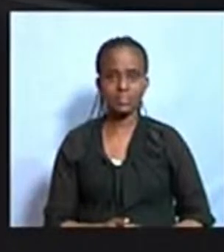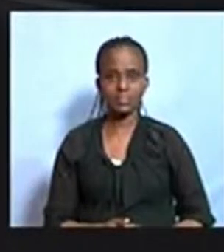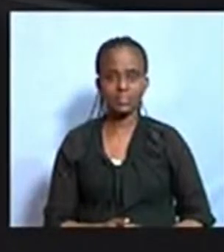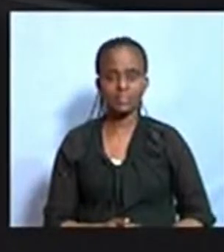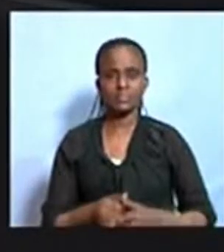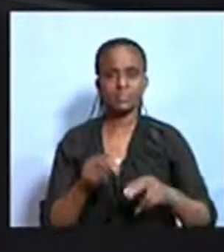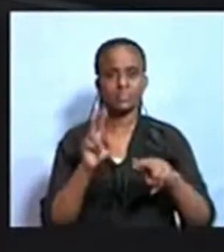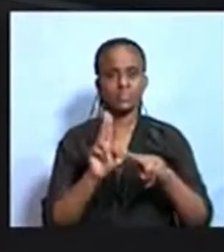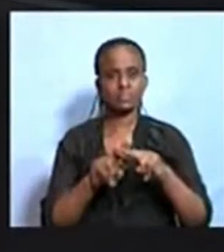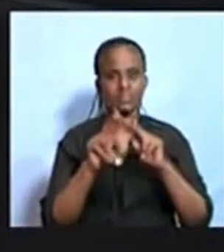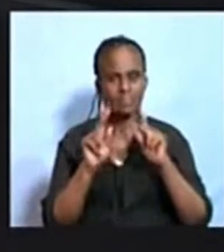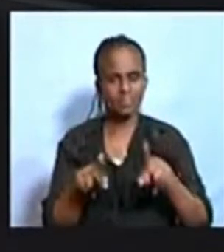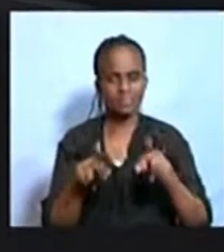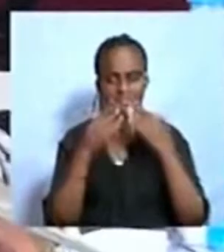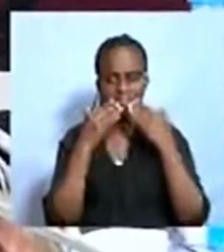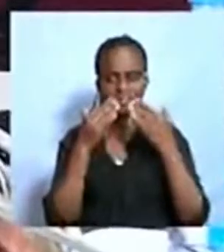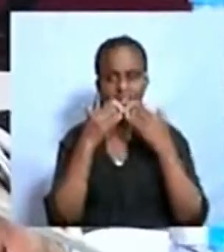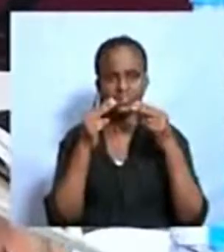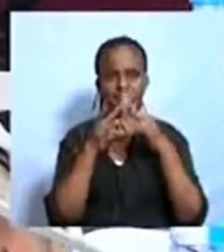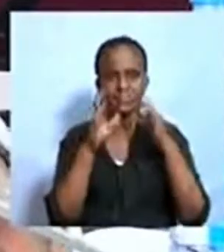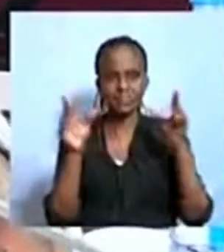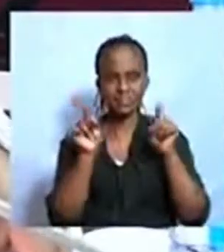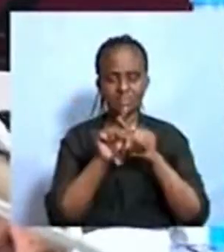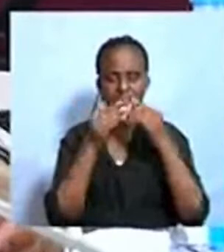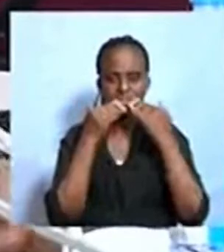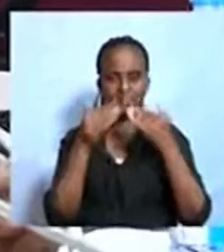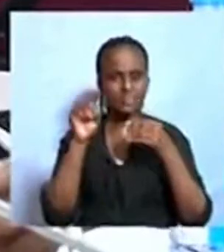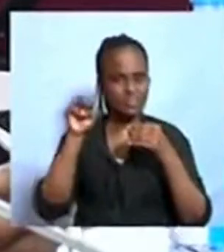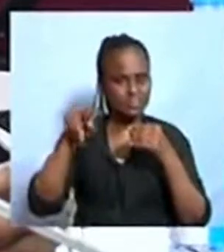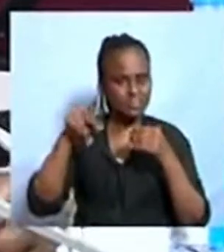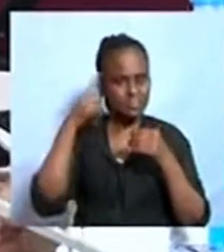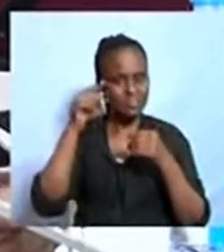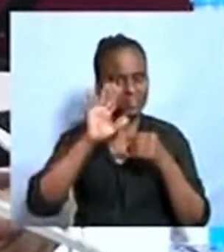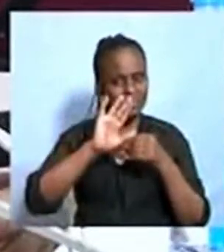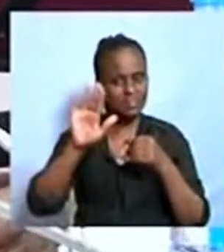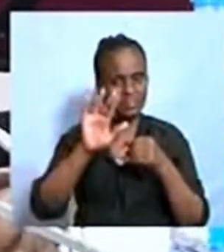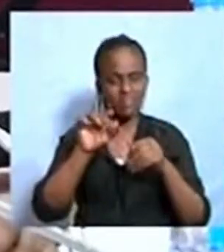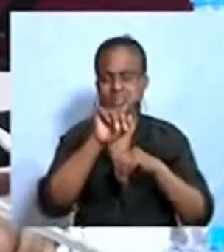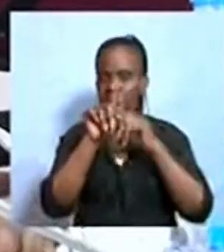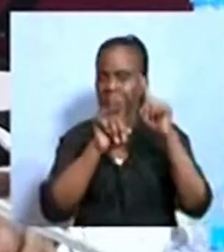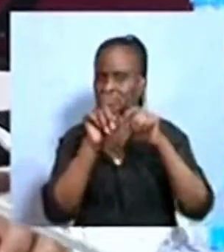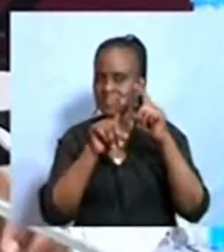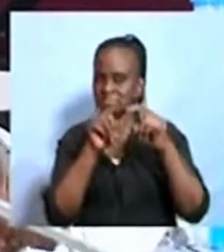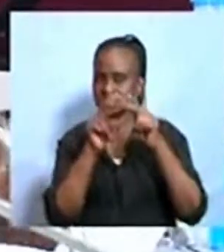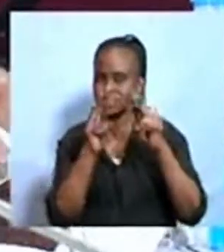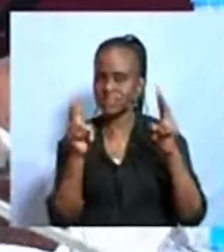Chair, thank you very much, and thank you, members, for those questions. So,